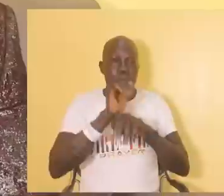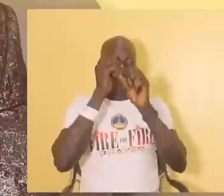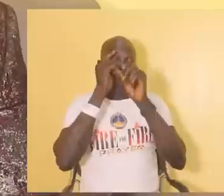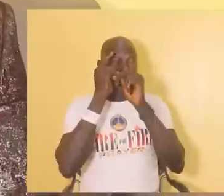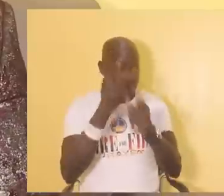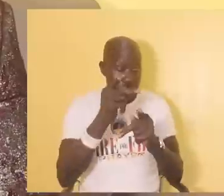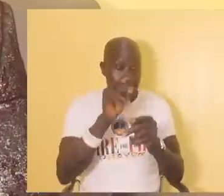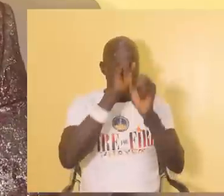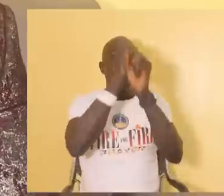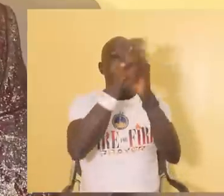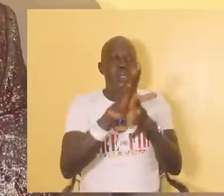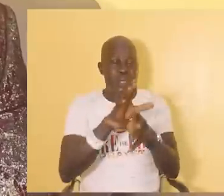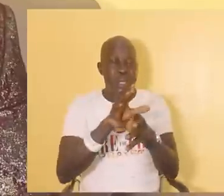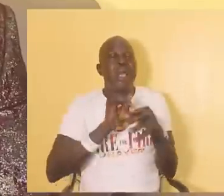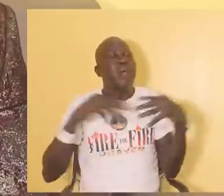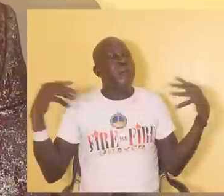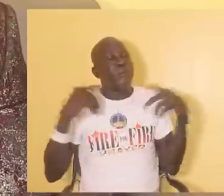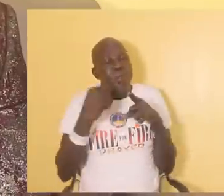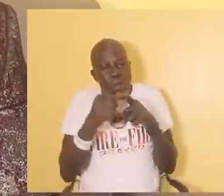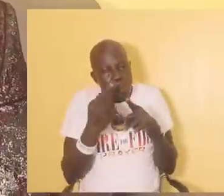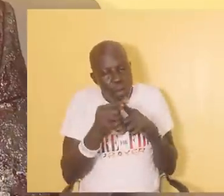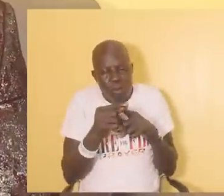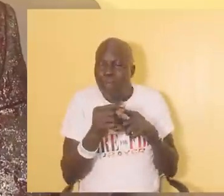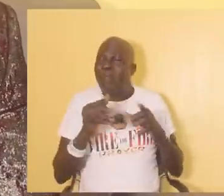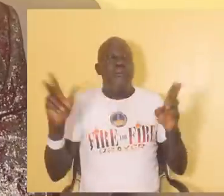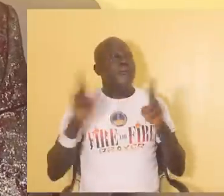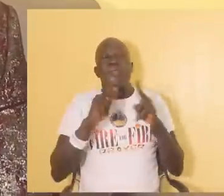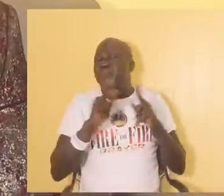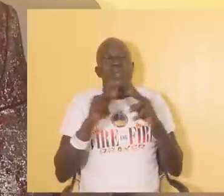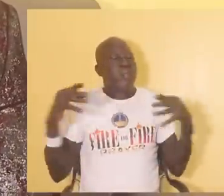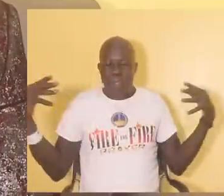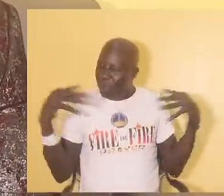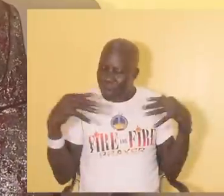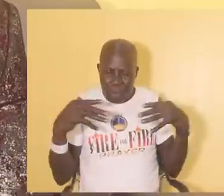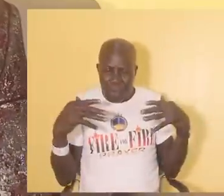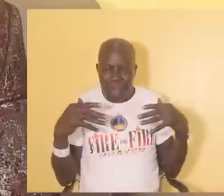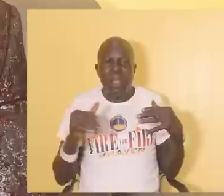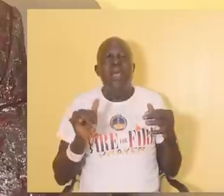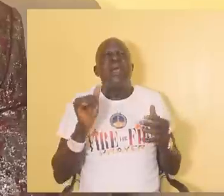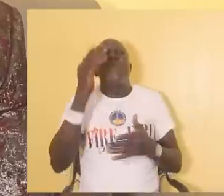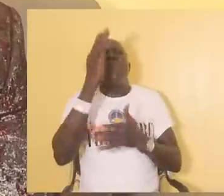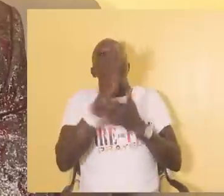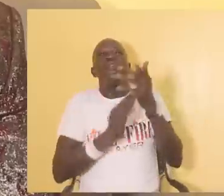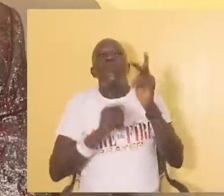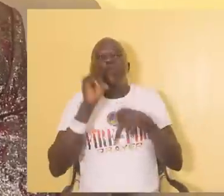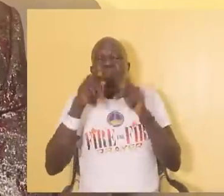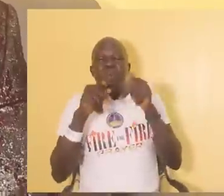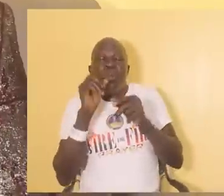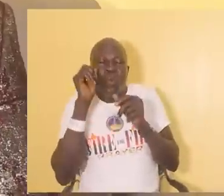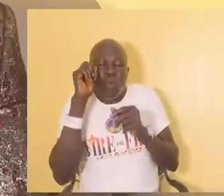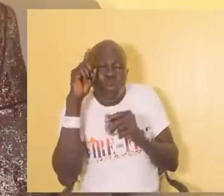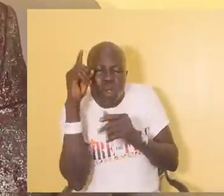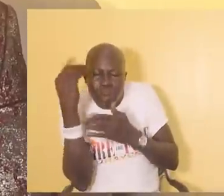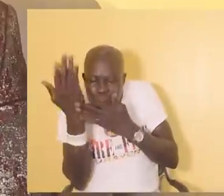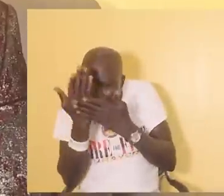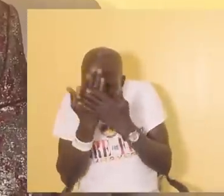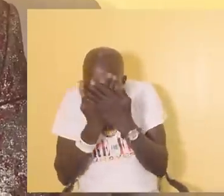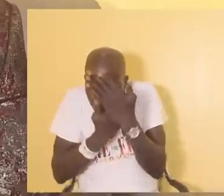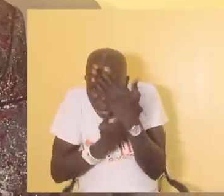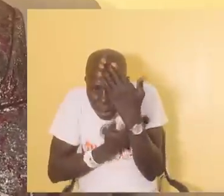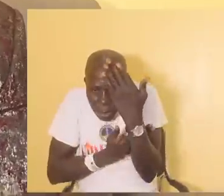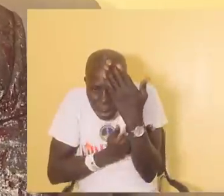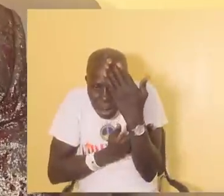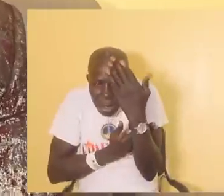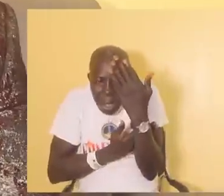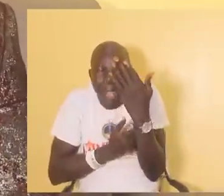see blessing. Oro Olorun ma ba mi leru gan. The word of God is everything. Oro Olorun ba mi leru gan. I'm scared of the word of God. Only awon kan won jini kutukutu. He says some people wake up with the enemy. Won